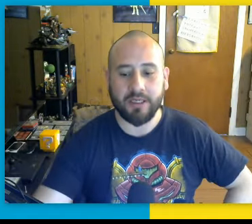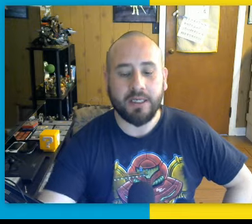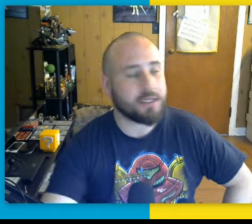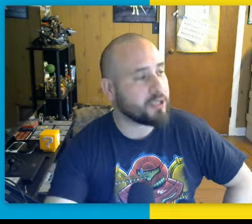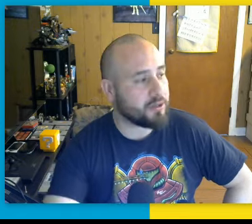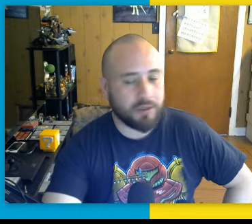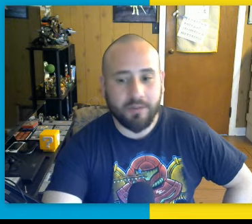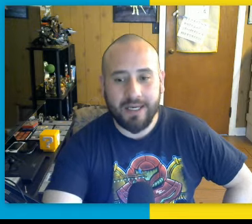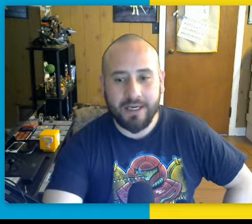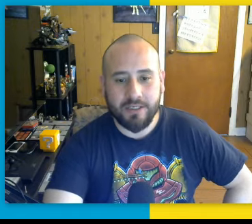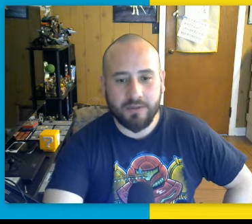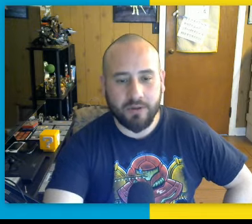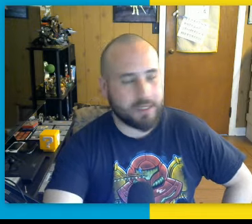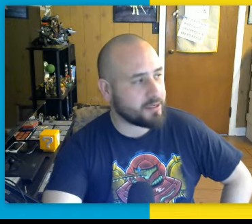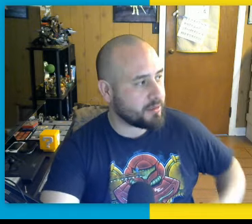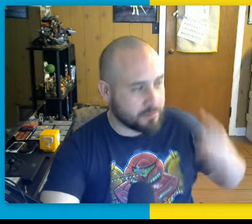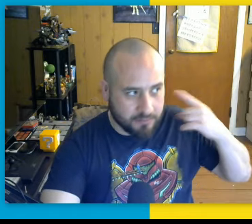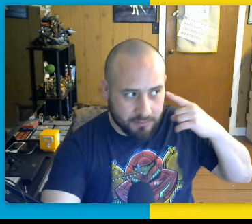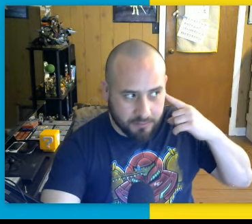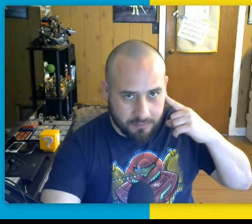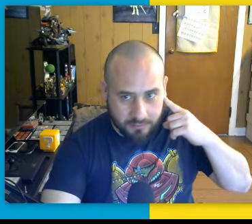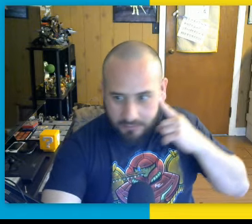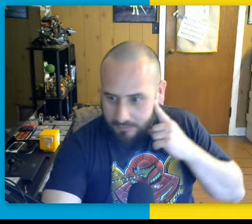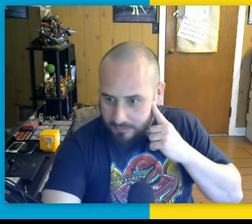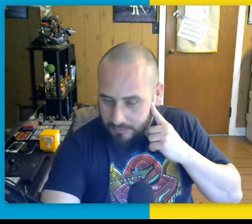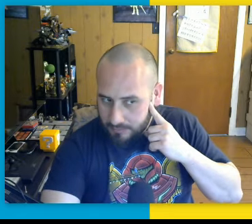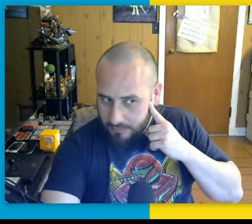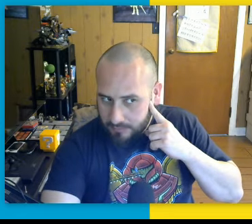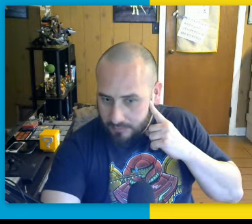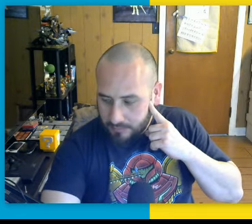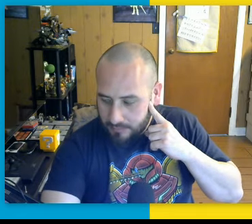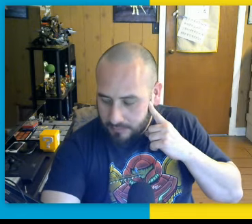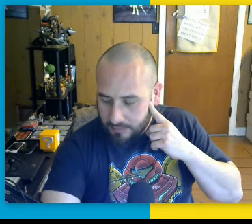computer. So you might hear some noise.